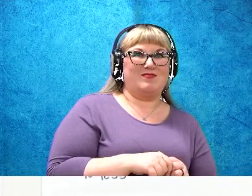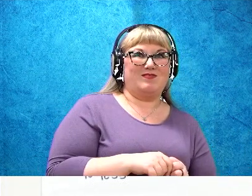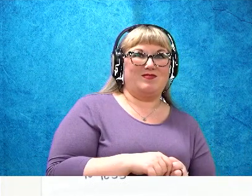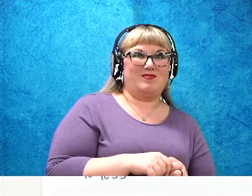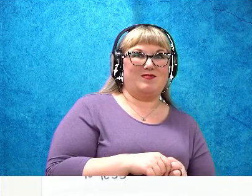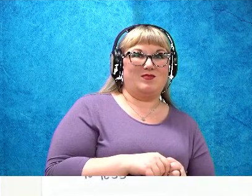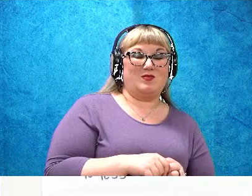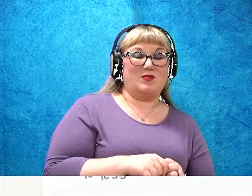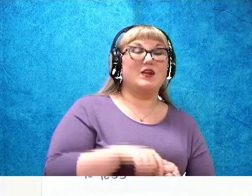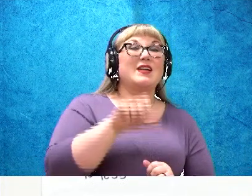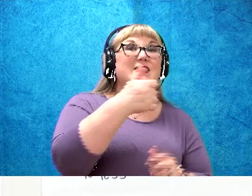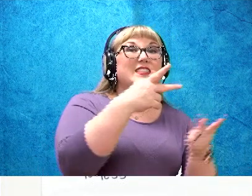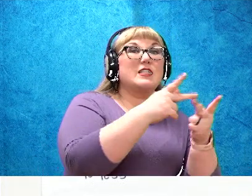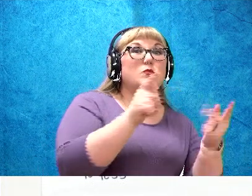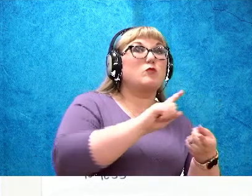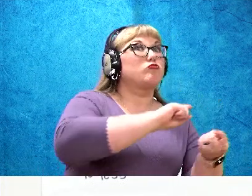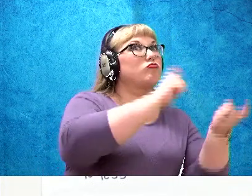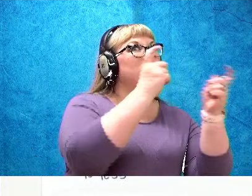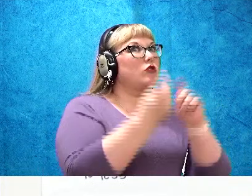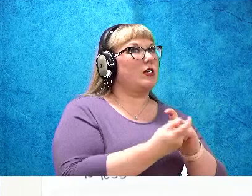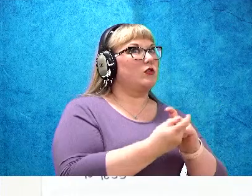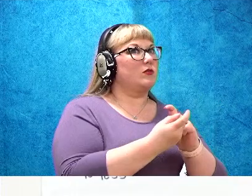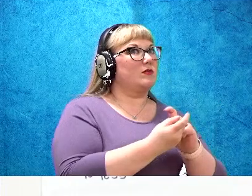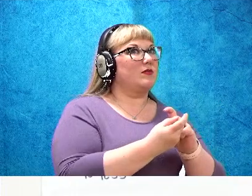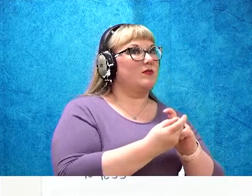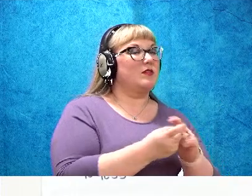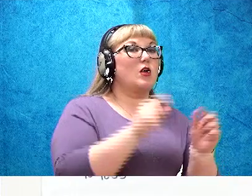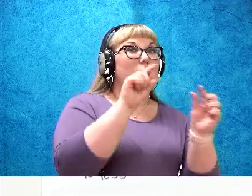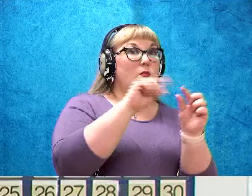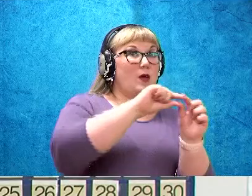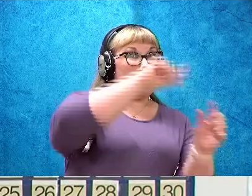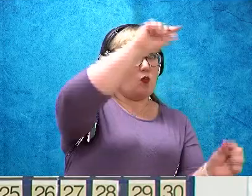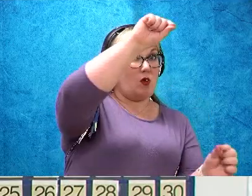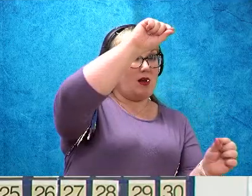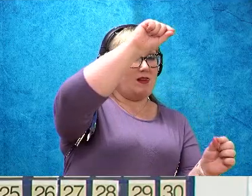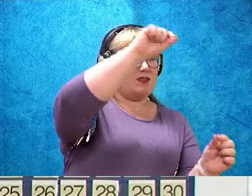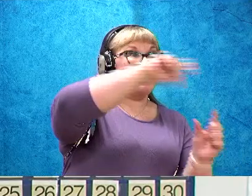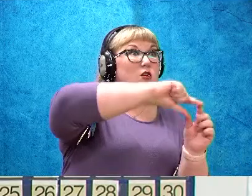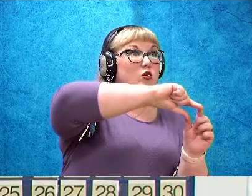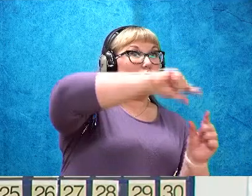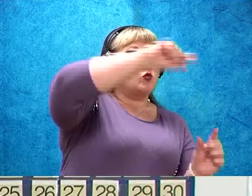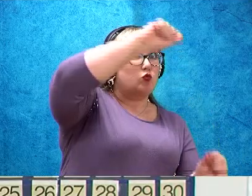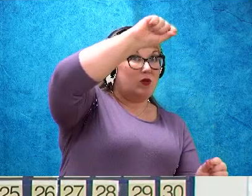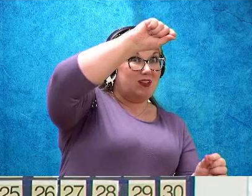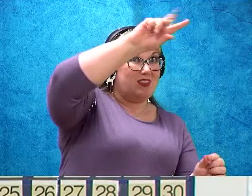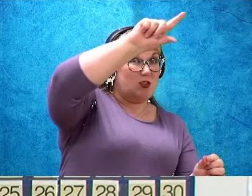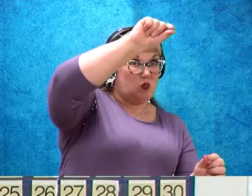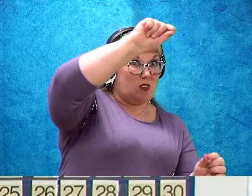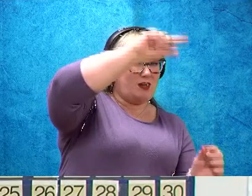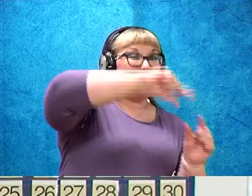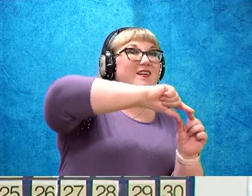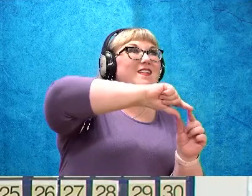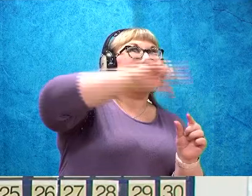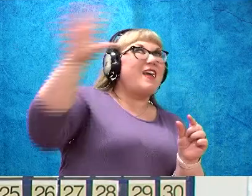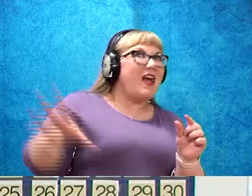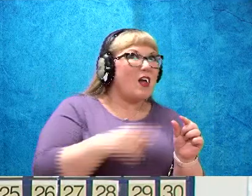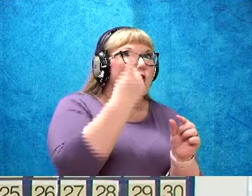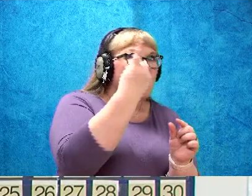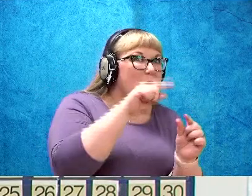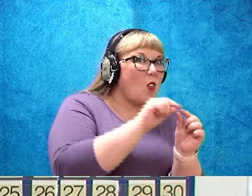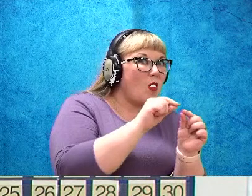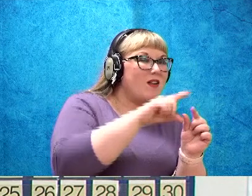tens place is going to change. Here's my rods, 10, 20, but I'm